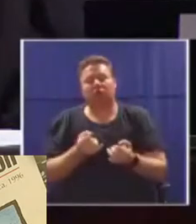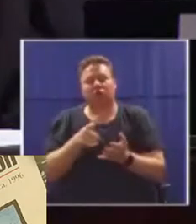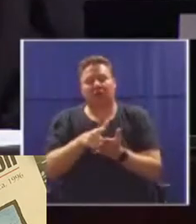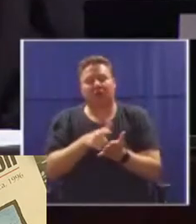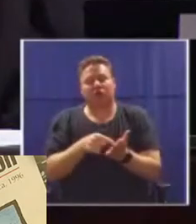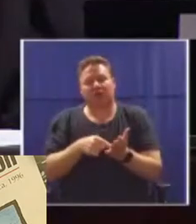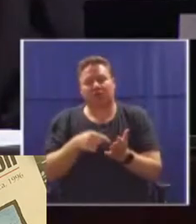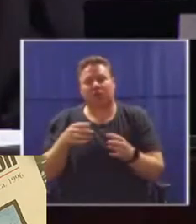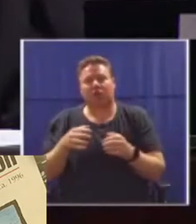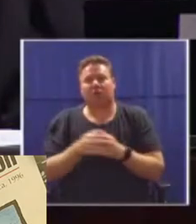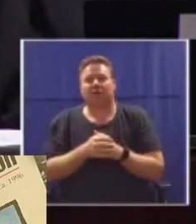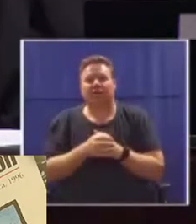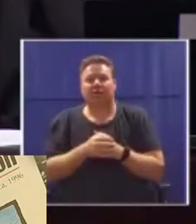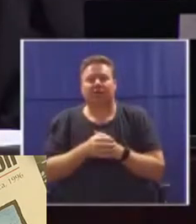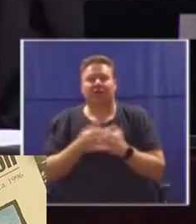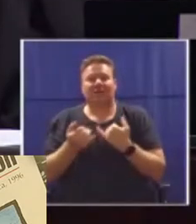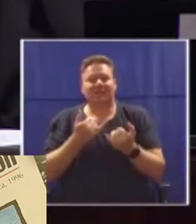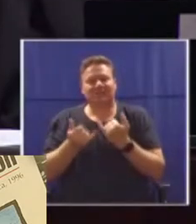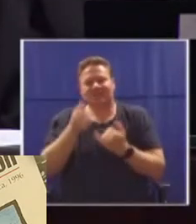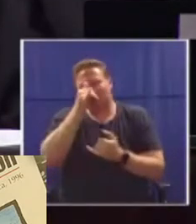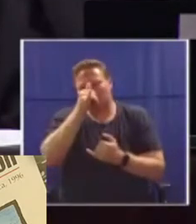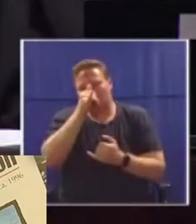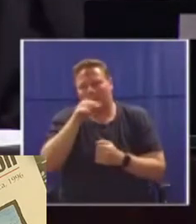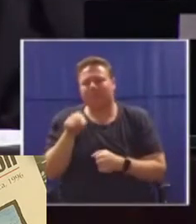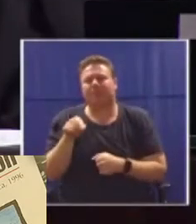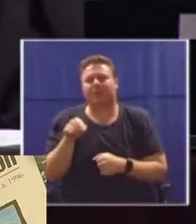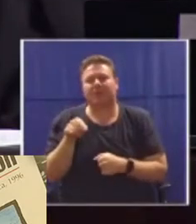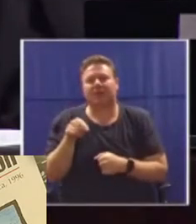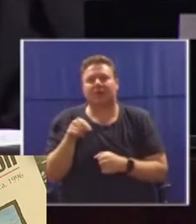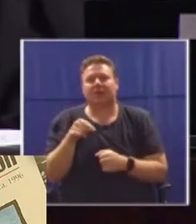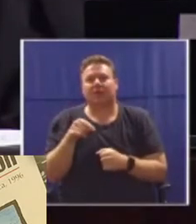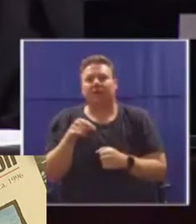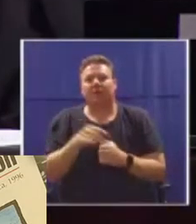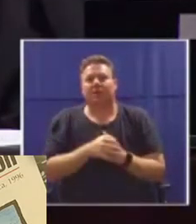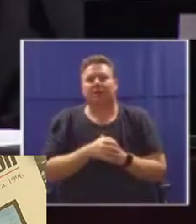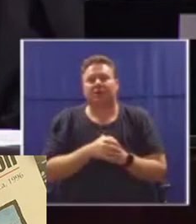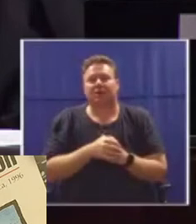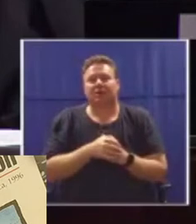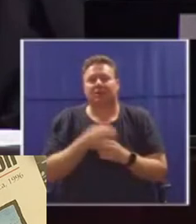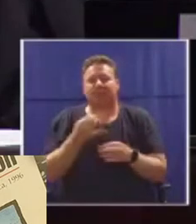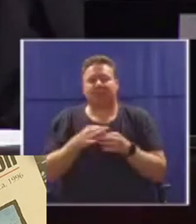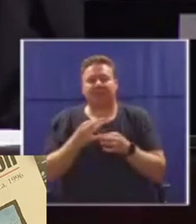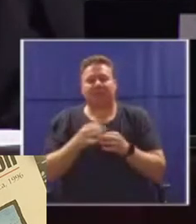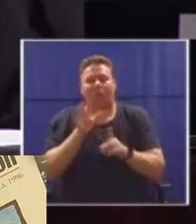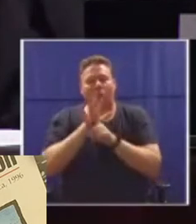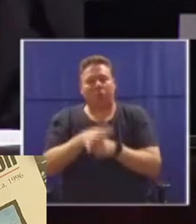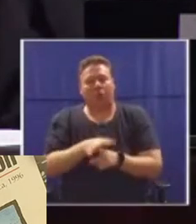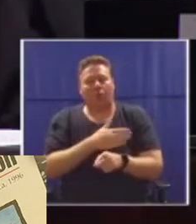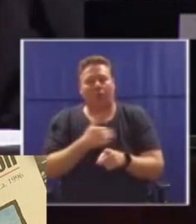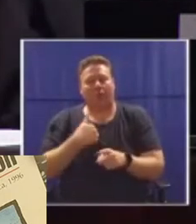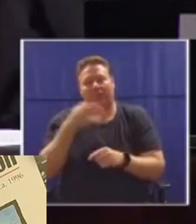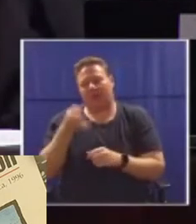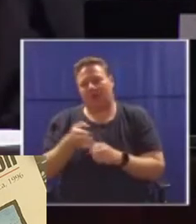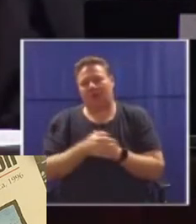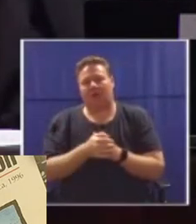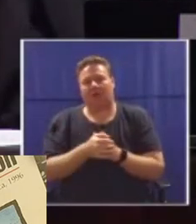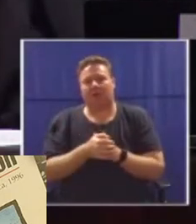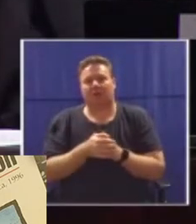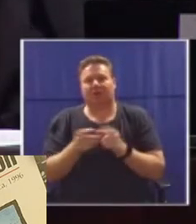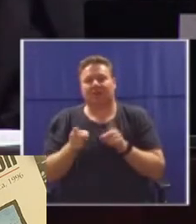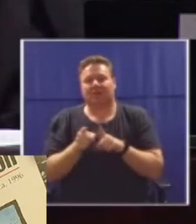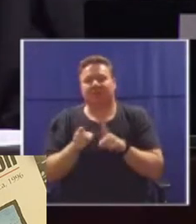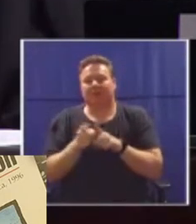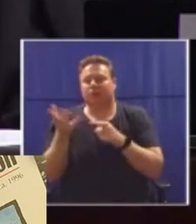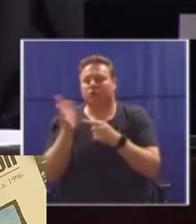parliament. Sex crimes, particularly pedophilia, it also proposes to expand the ambit of the